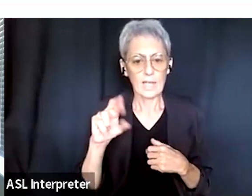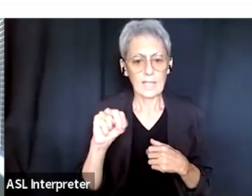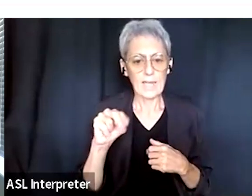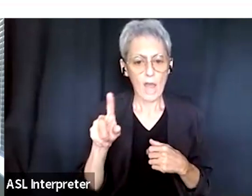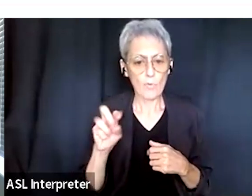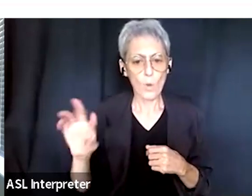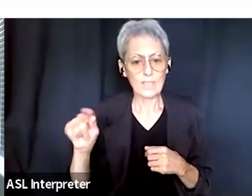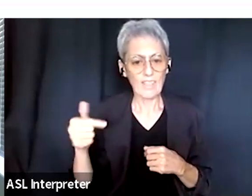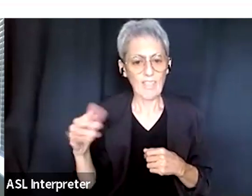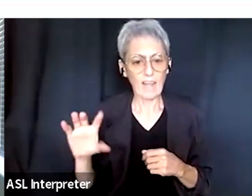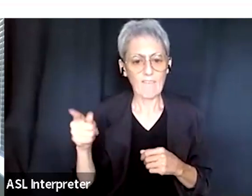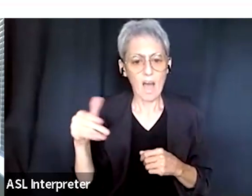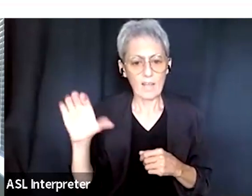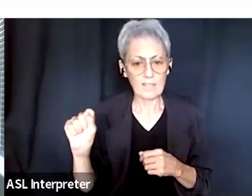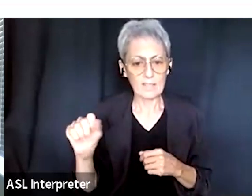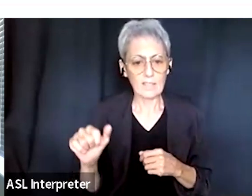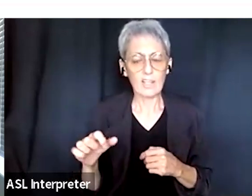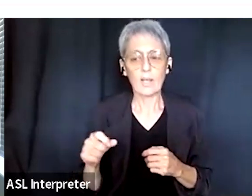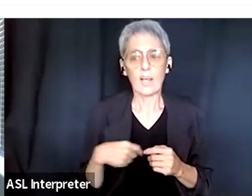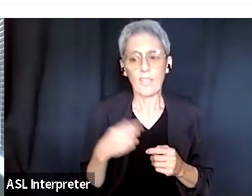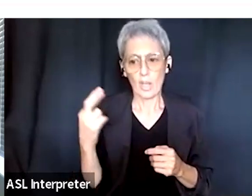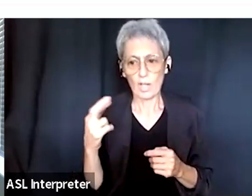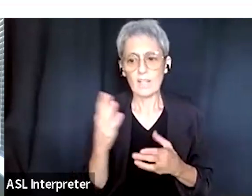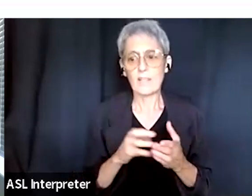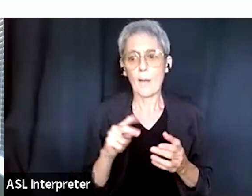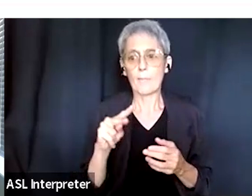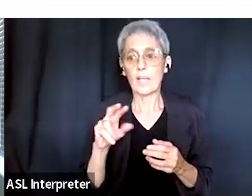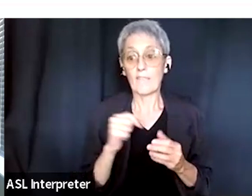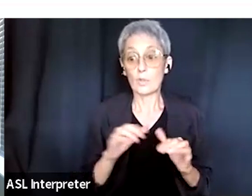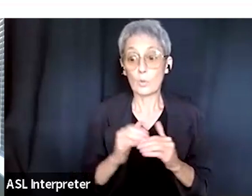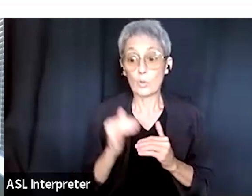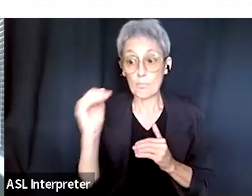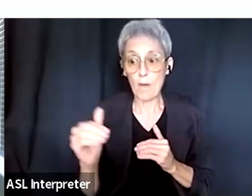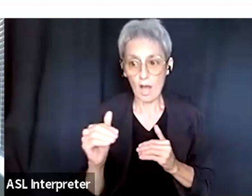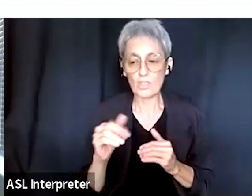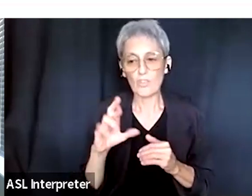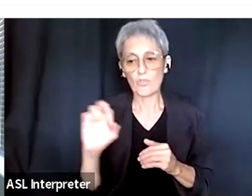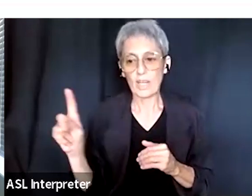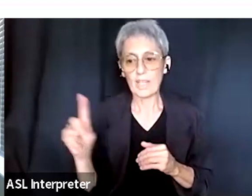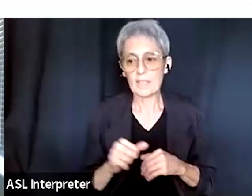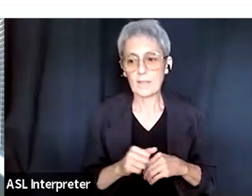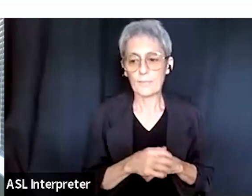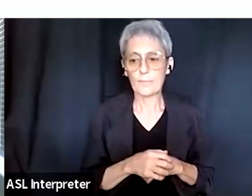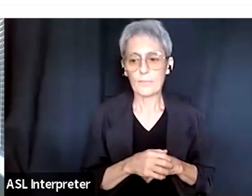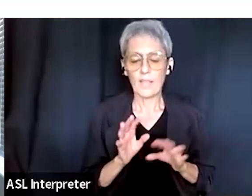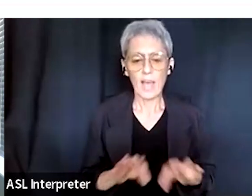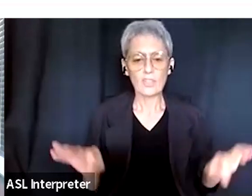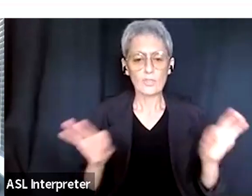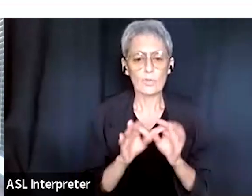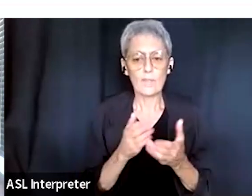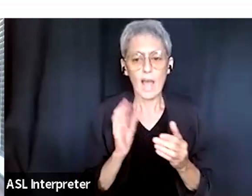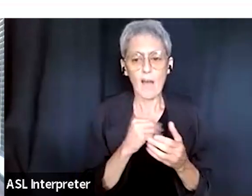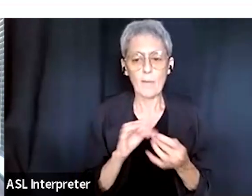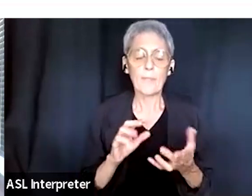risks about overdoing it. And I think that's another crucial thing of our message. I mean, it's, as I